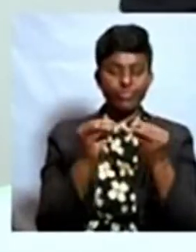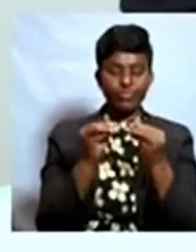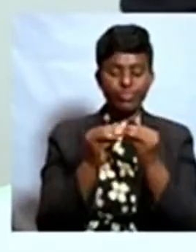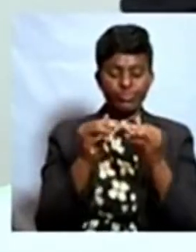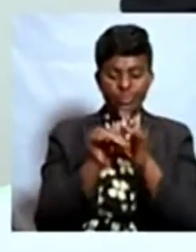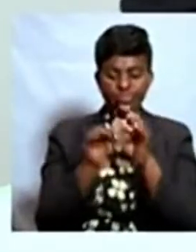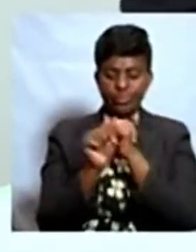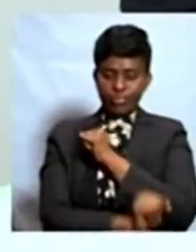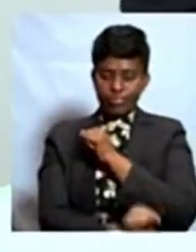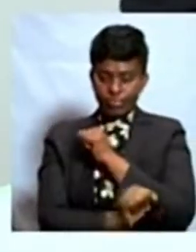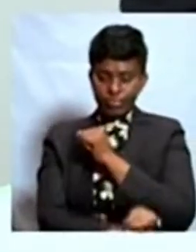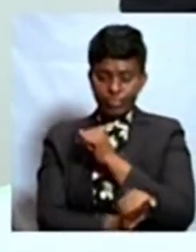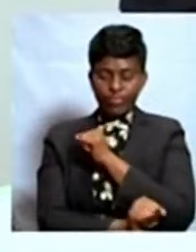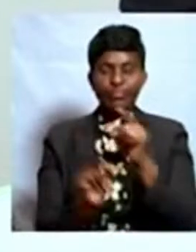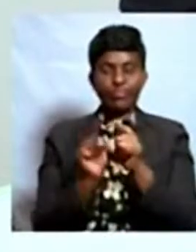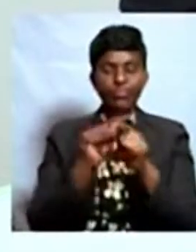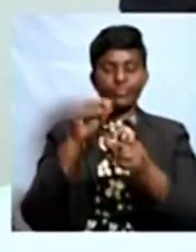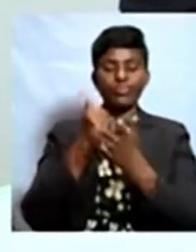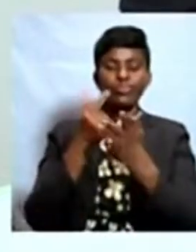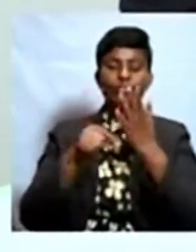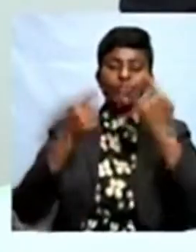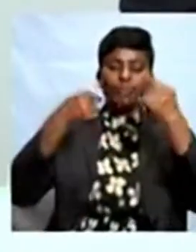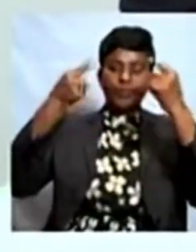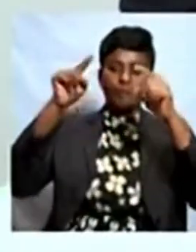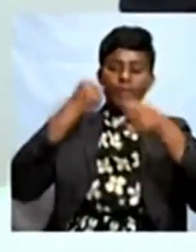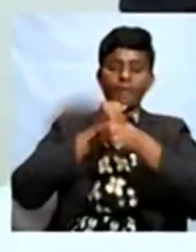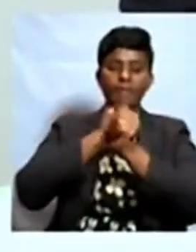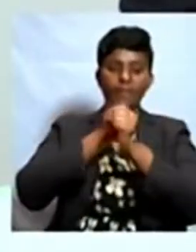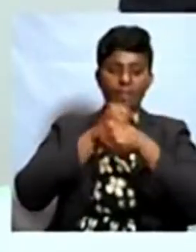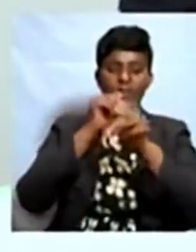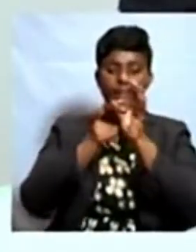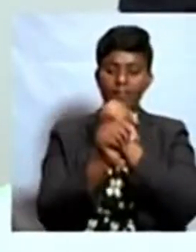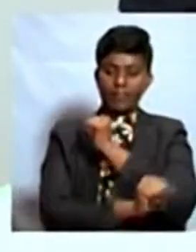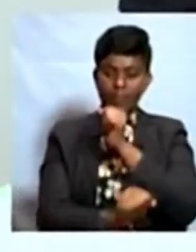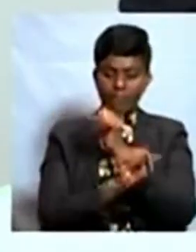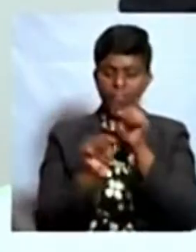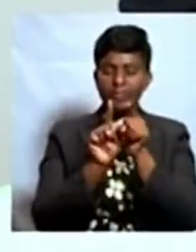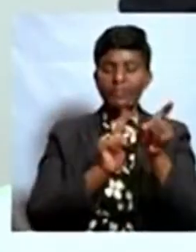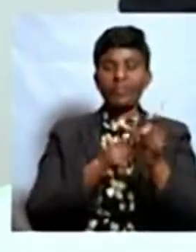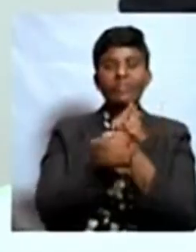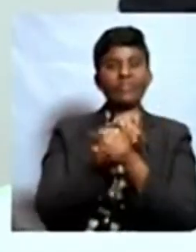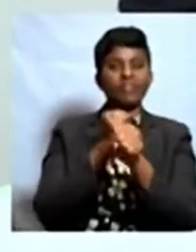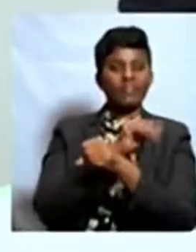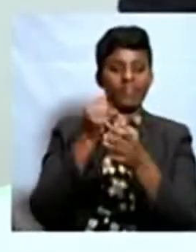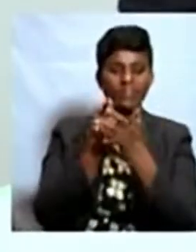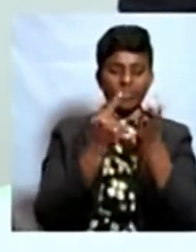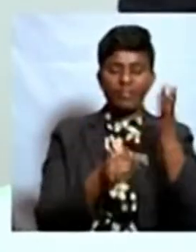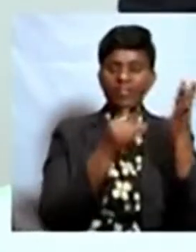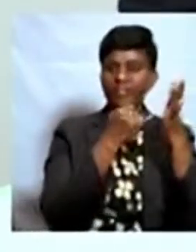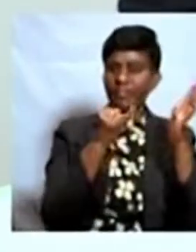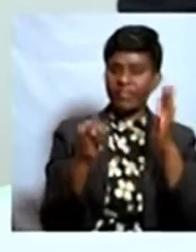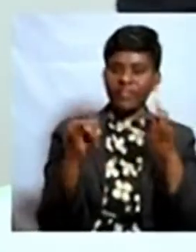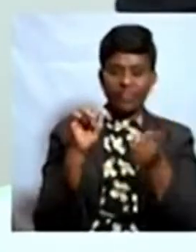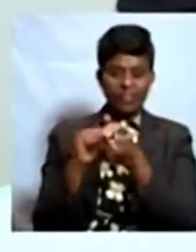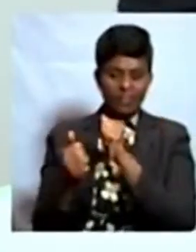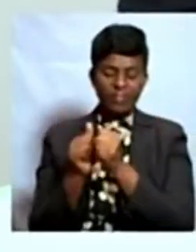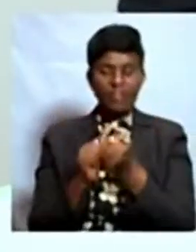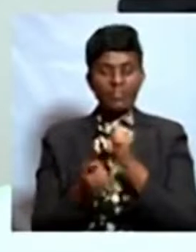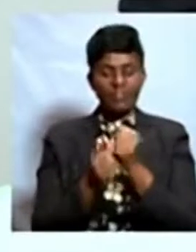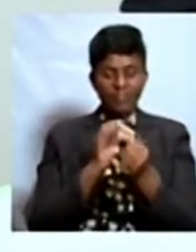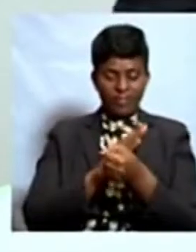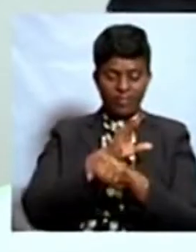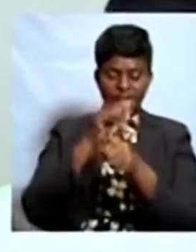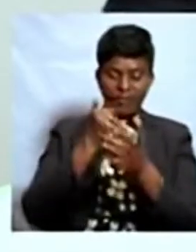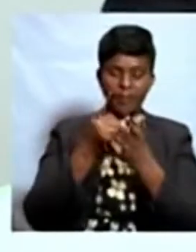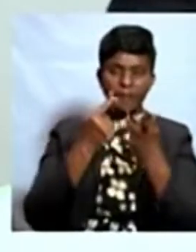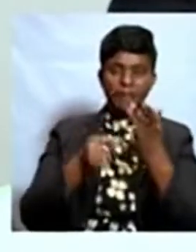the state, and progress made by states in resolving identified deficiencies. Once